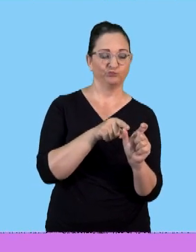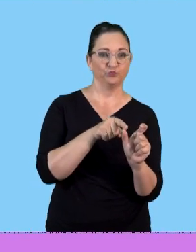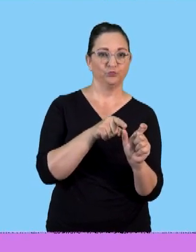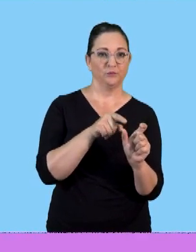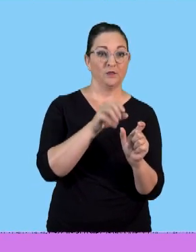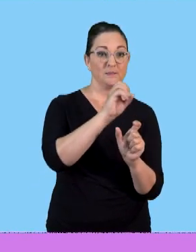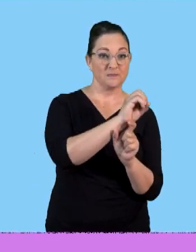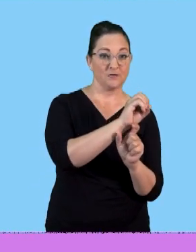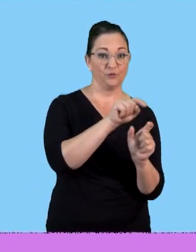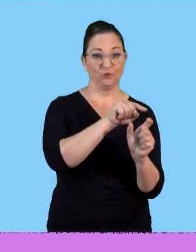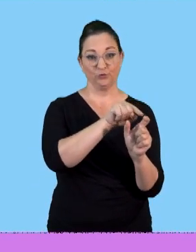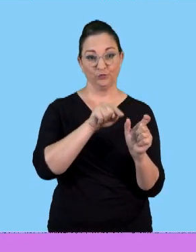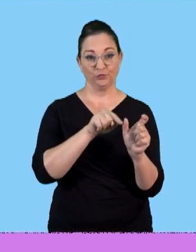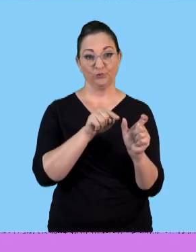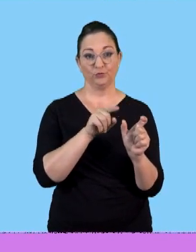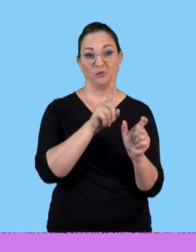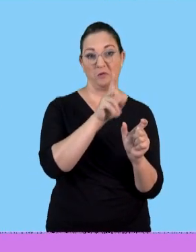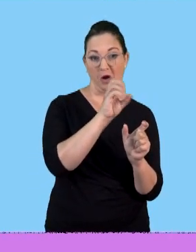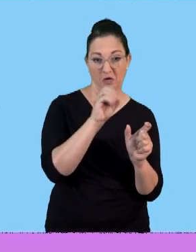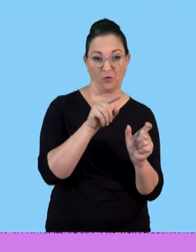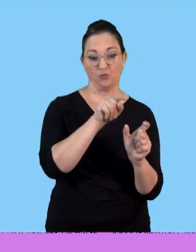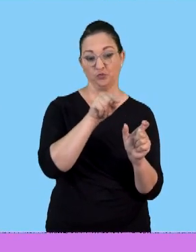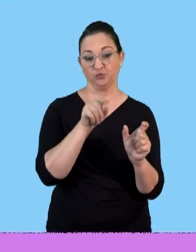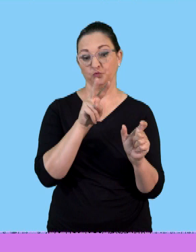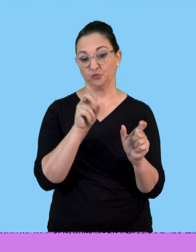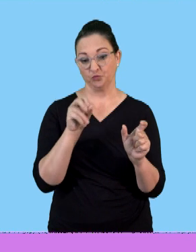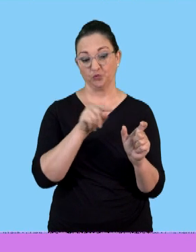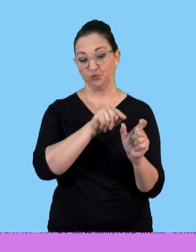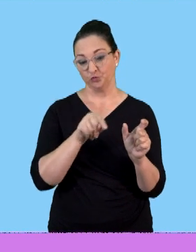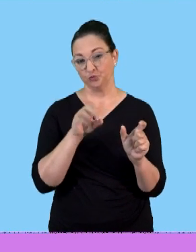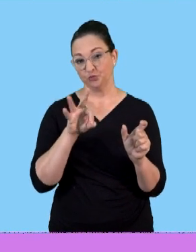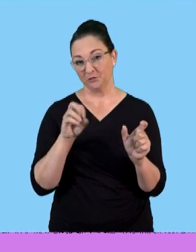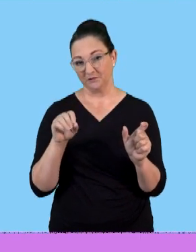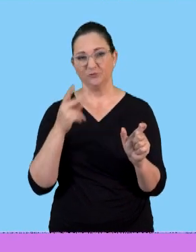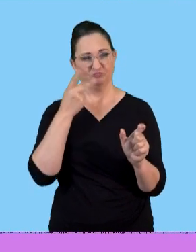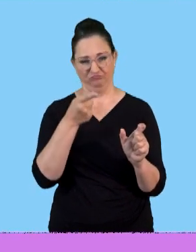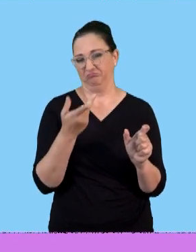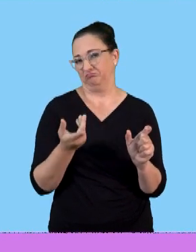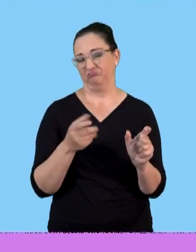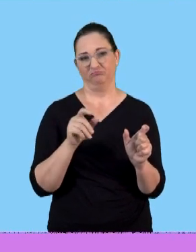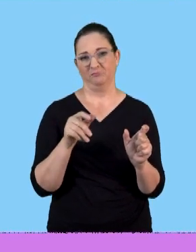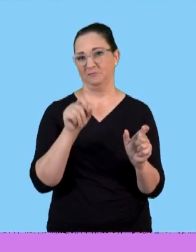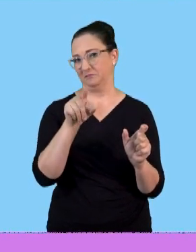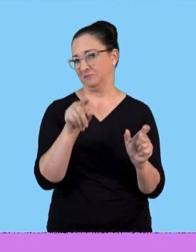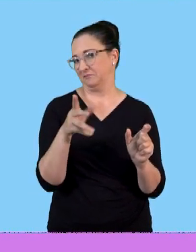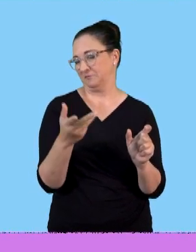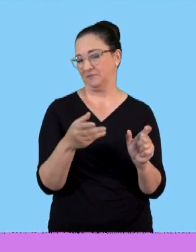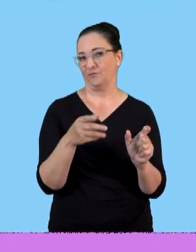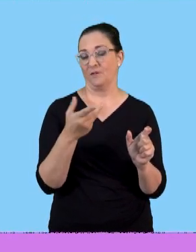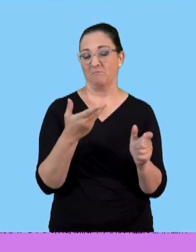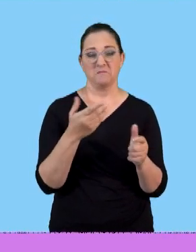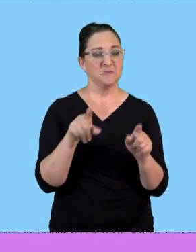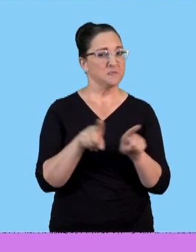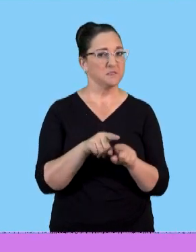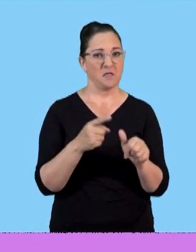note you can measure from 0 to 100, 0 to 200, 0 to 300, entirely up to you, okay? It will take you to the same